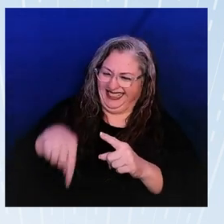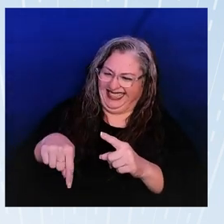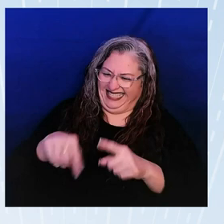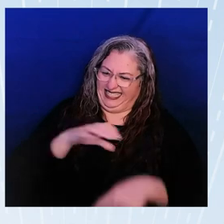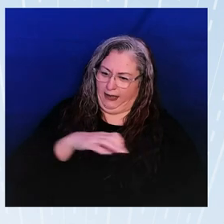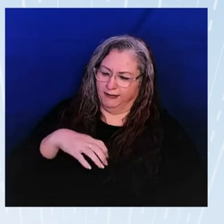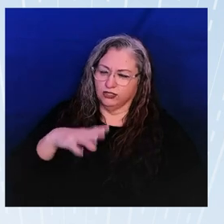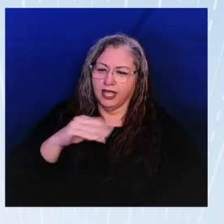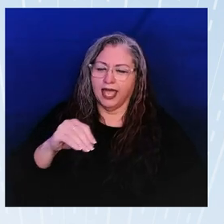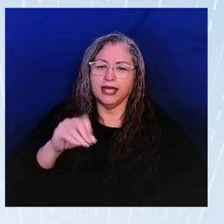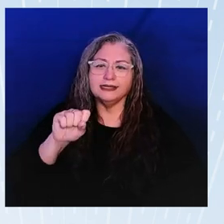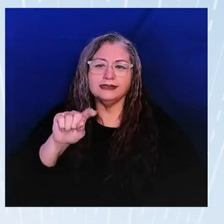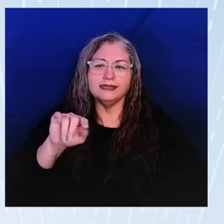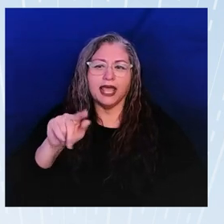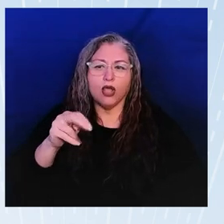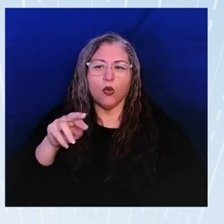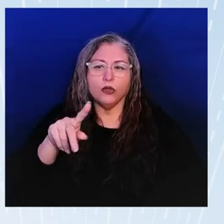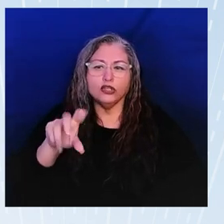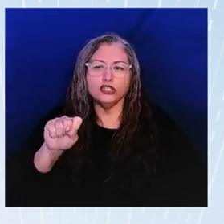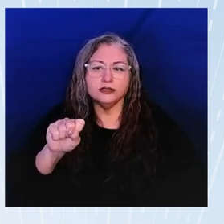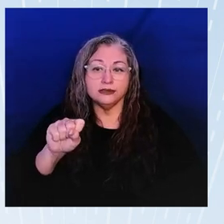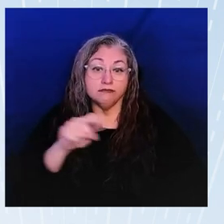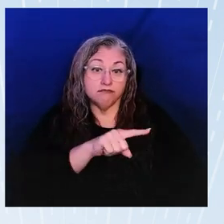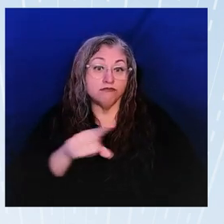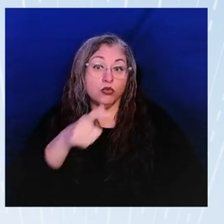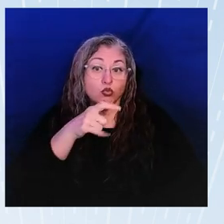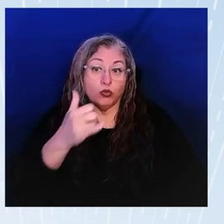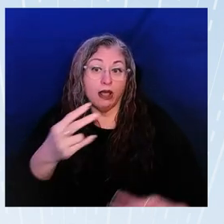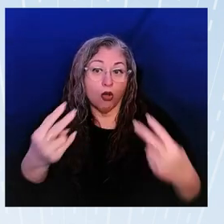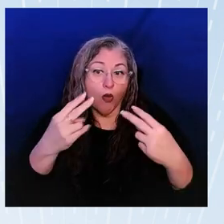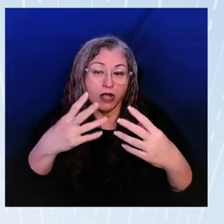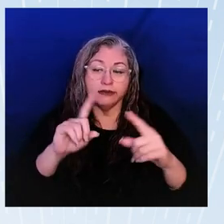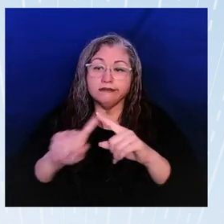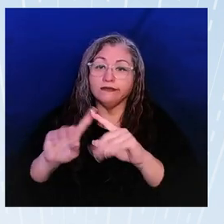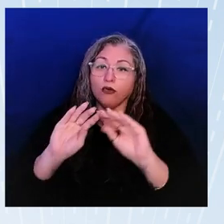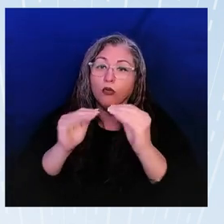from stakeholders, many of you tuning in today, and organizations all across the